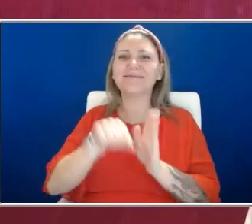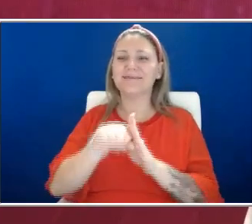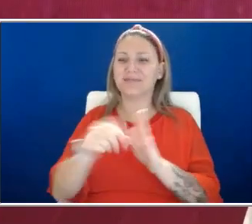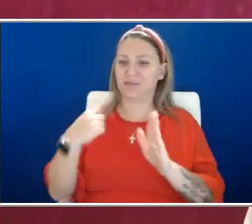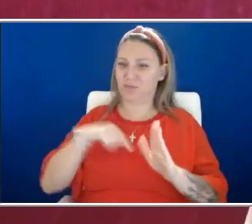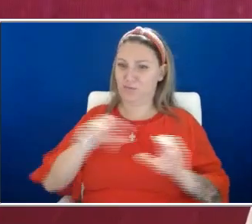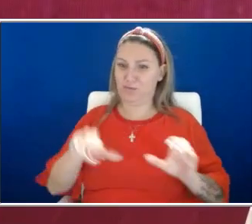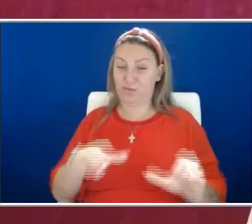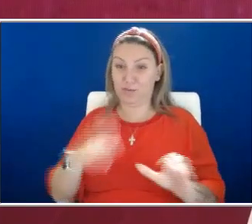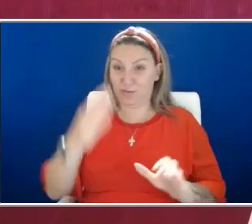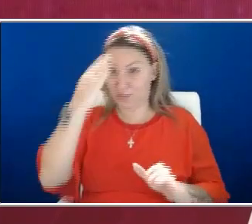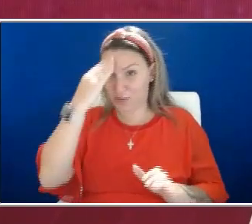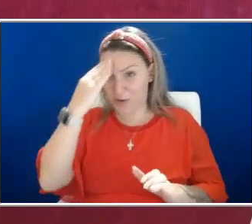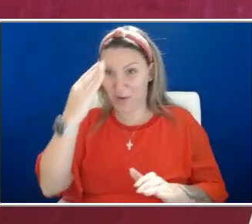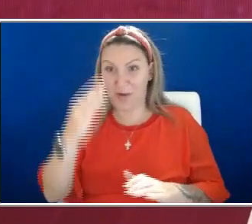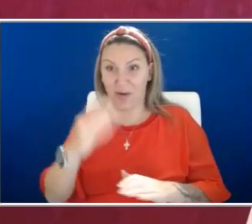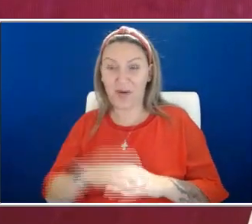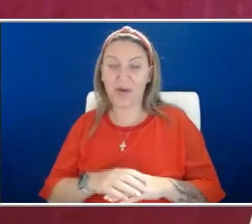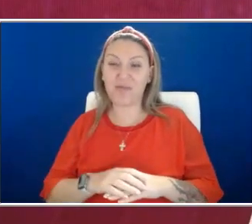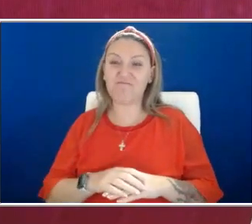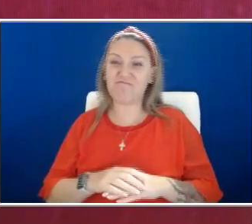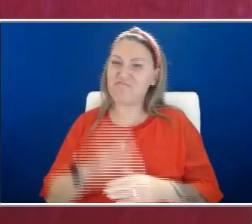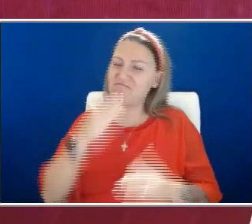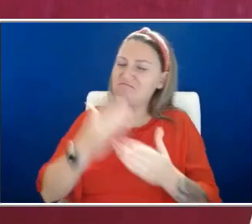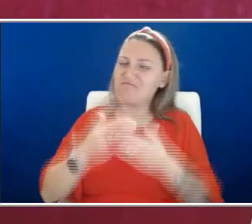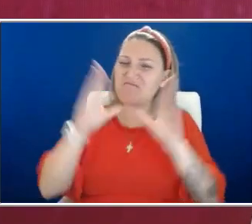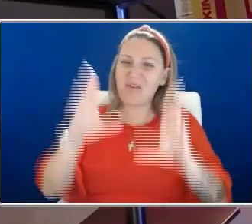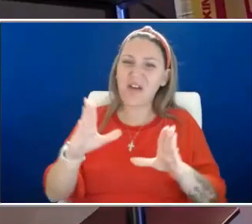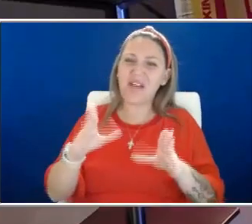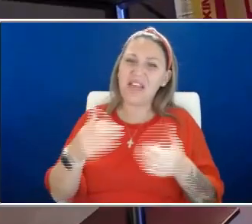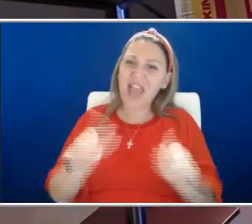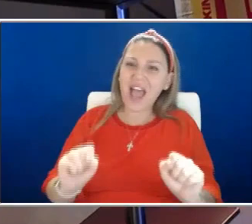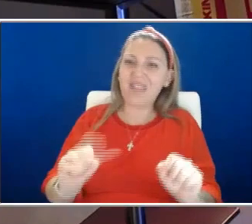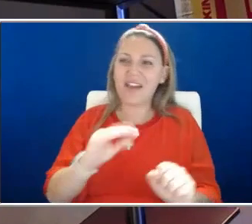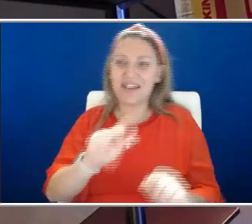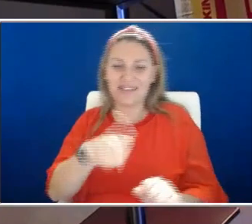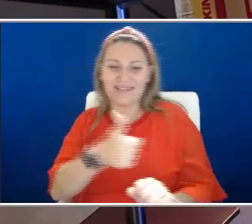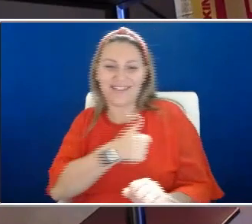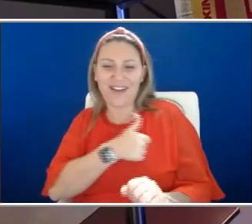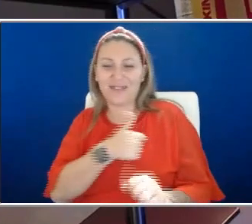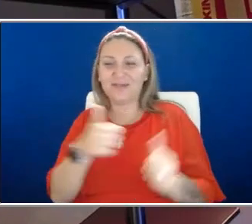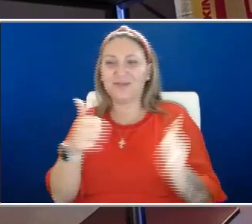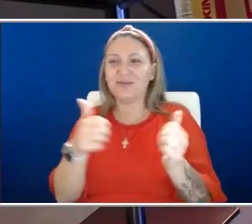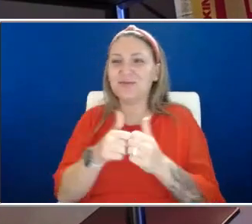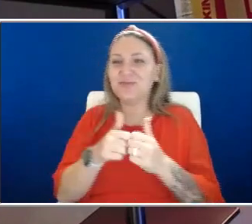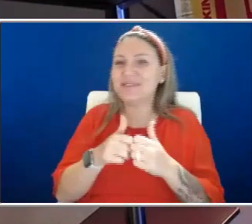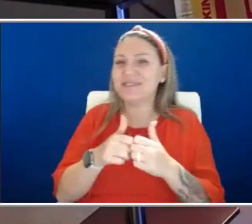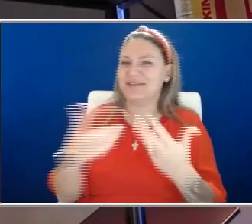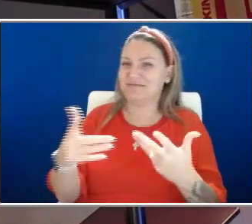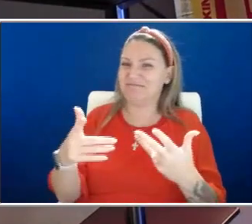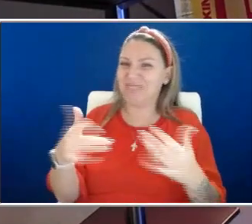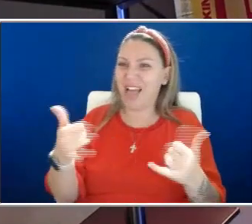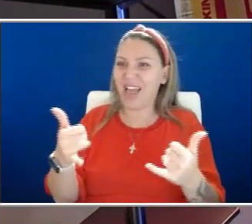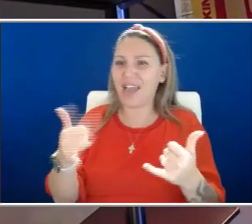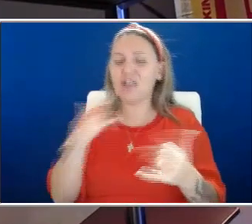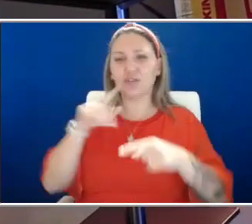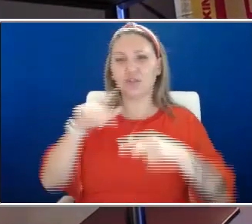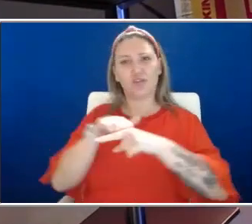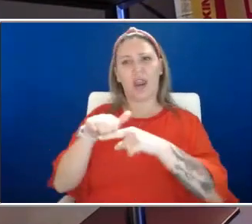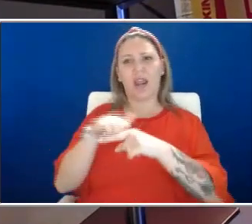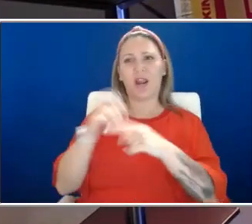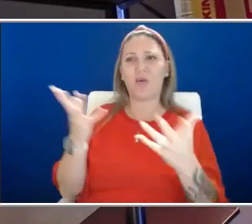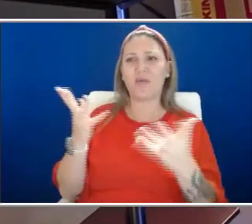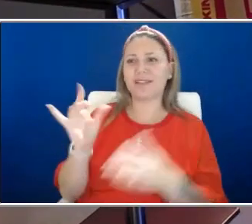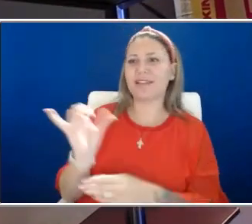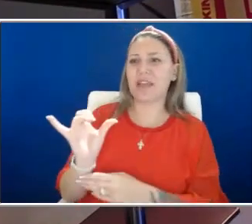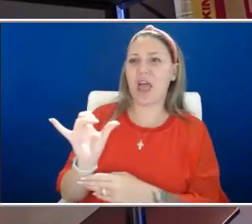get. Tremendous effort and tremendous attitude out there on the field. Well, you brought up training. What was it like? Training, what's it like? I was curious thinking about when you've gone